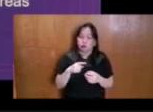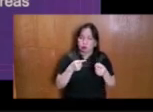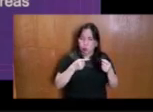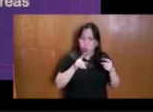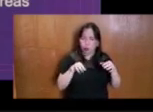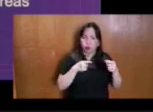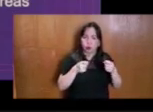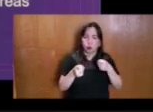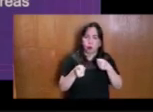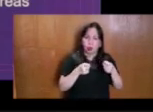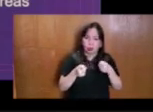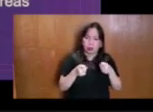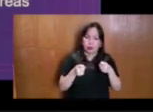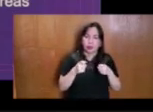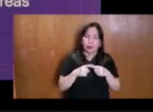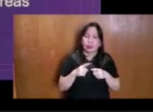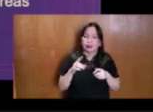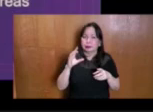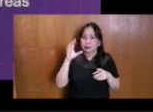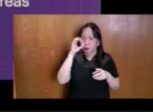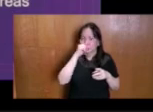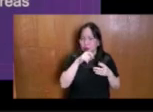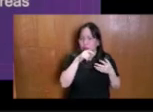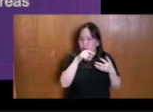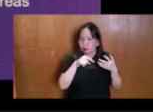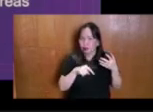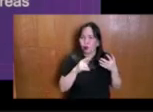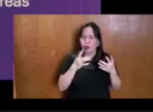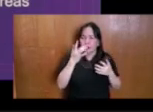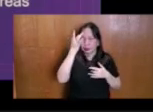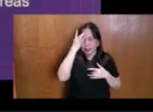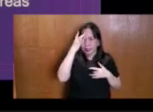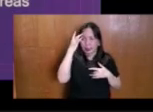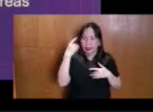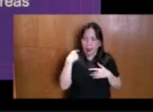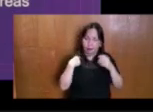manage and if not predict diseases.